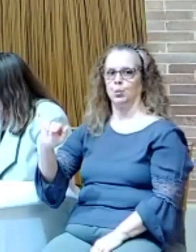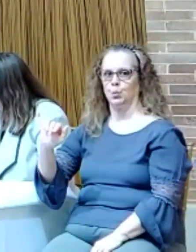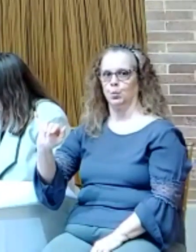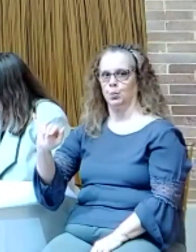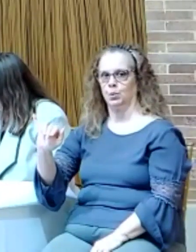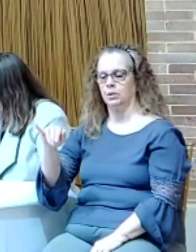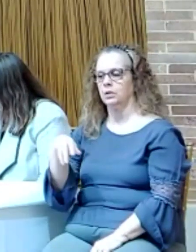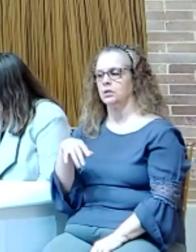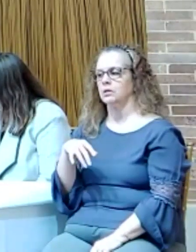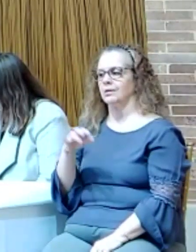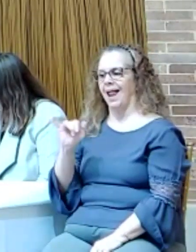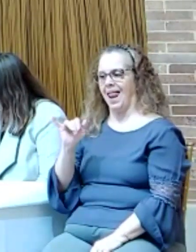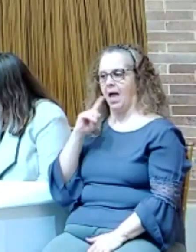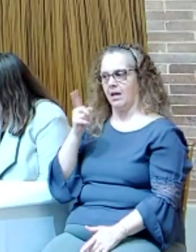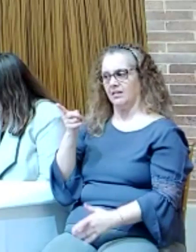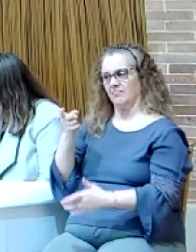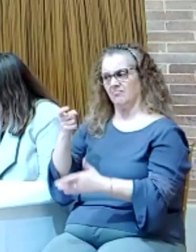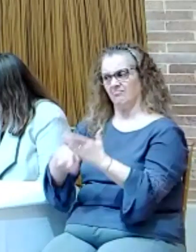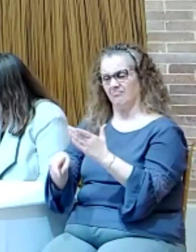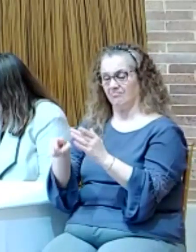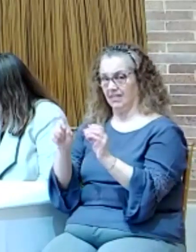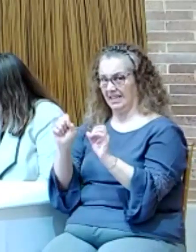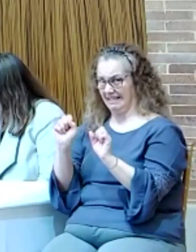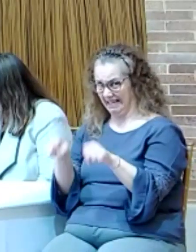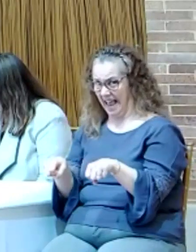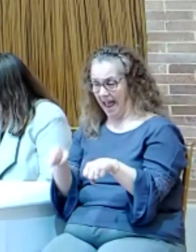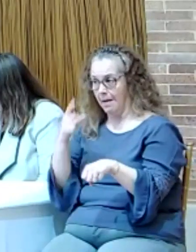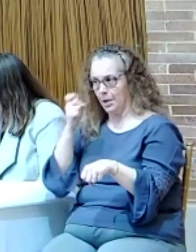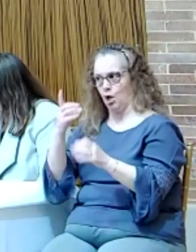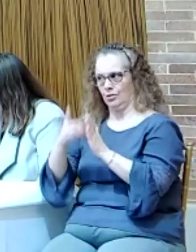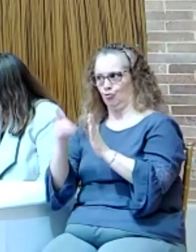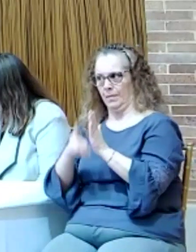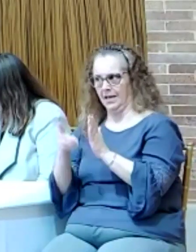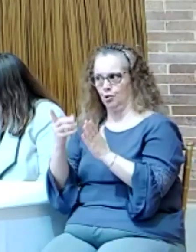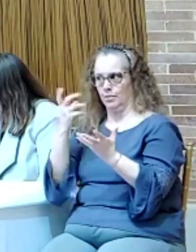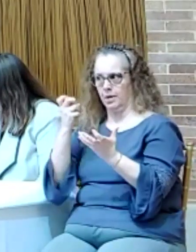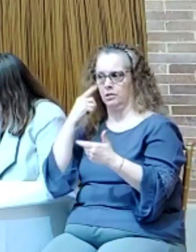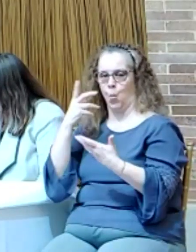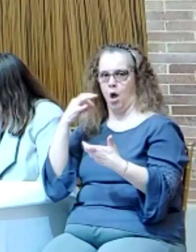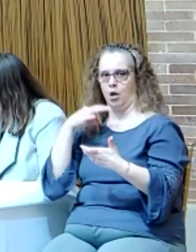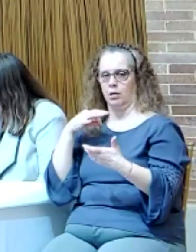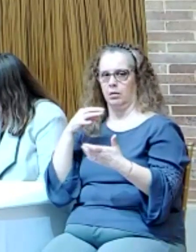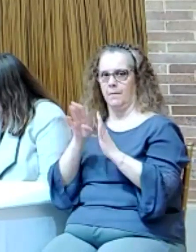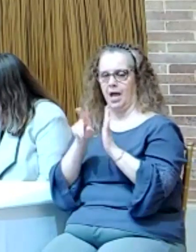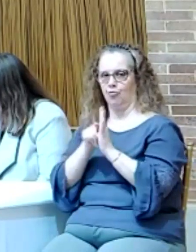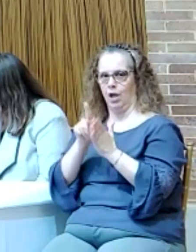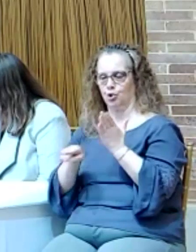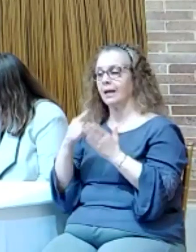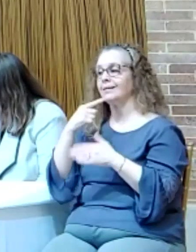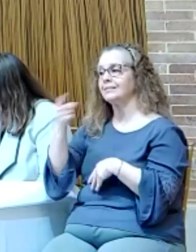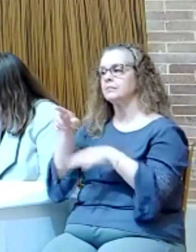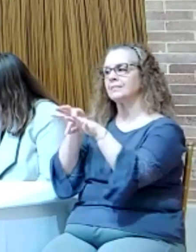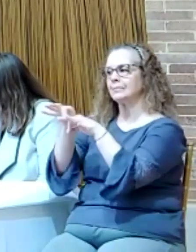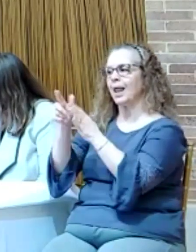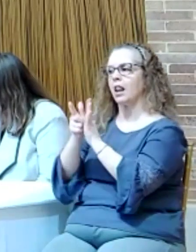know get a charge against them for discrimination so give them the information tell them what the law is